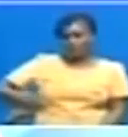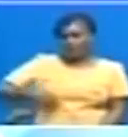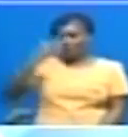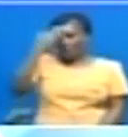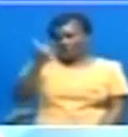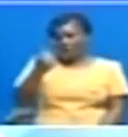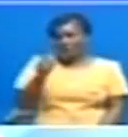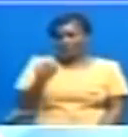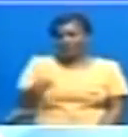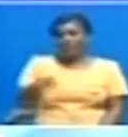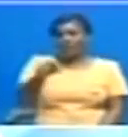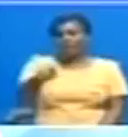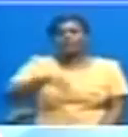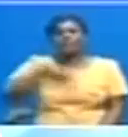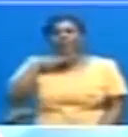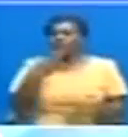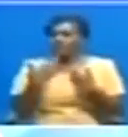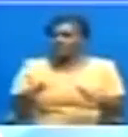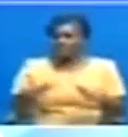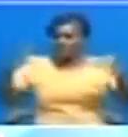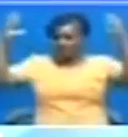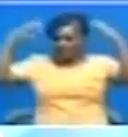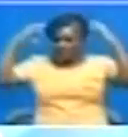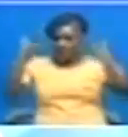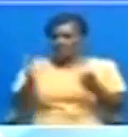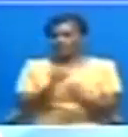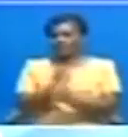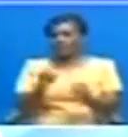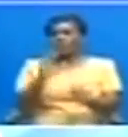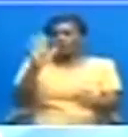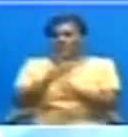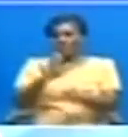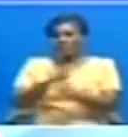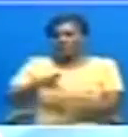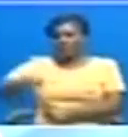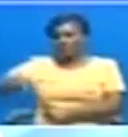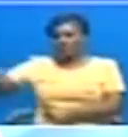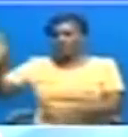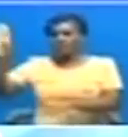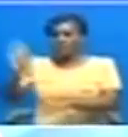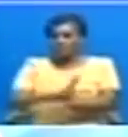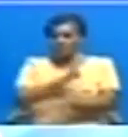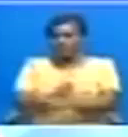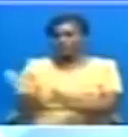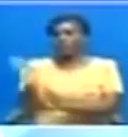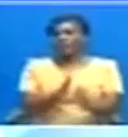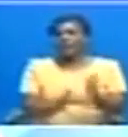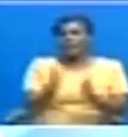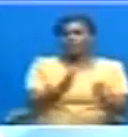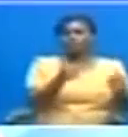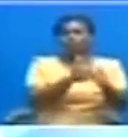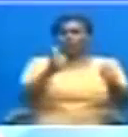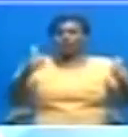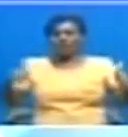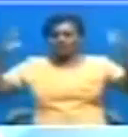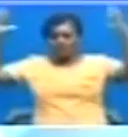crops withered due to lack of sufficient rainfall. As most counties in the country are busy putting measures in place to avert effects